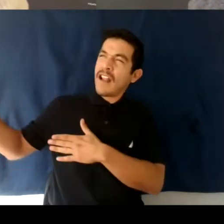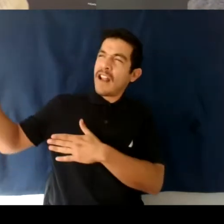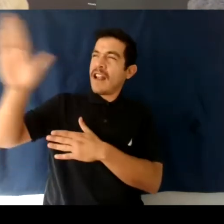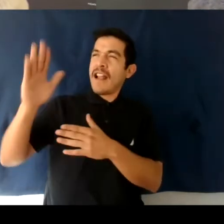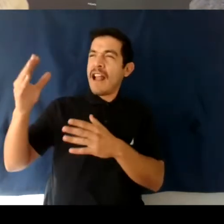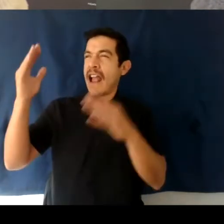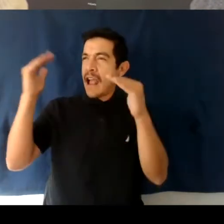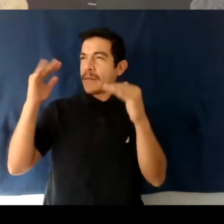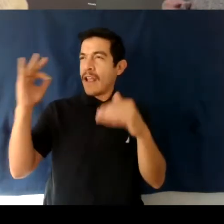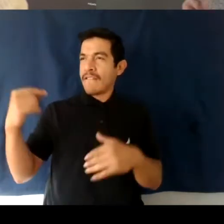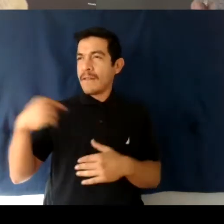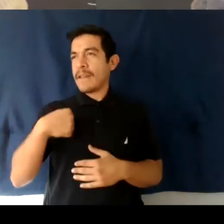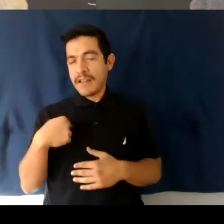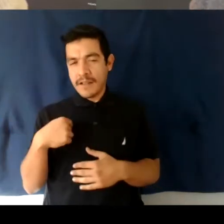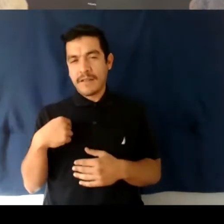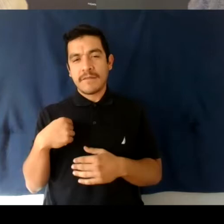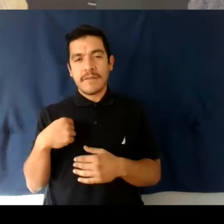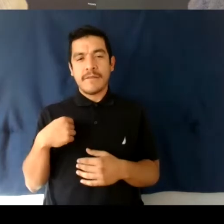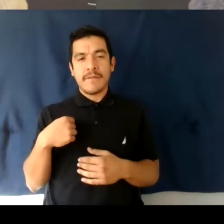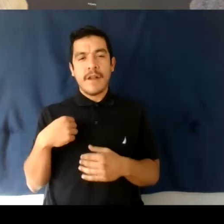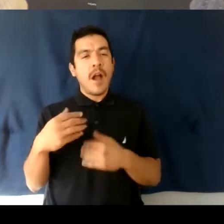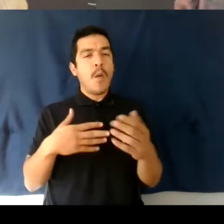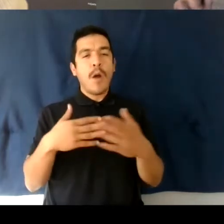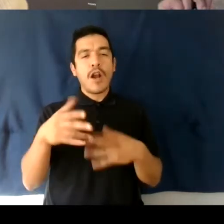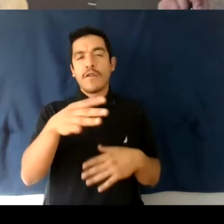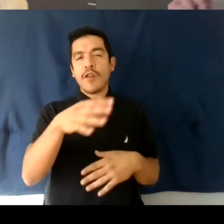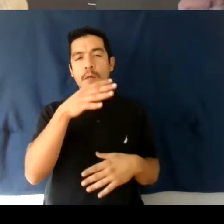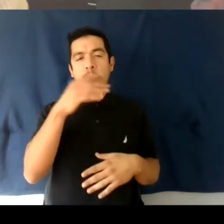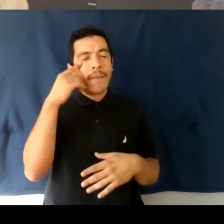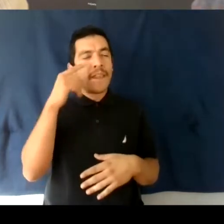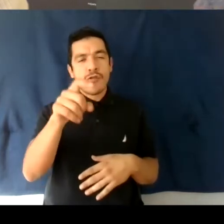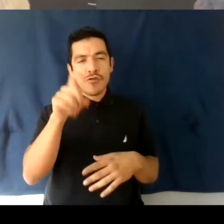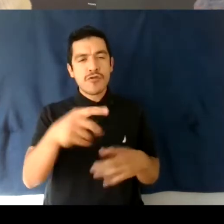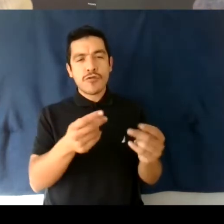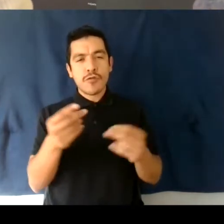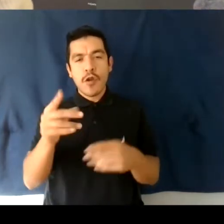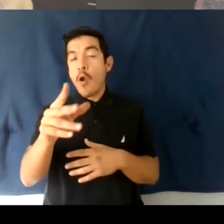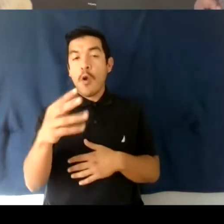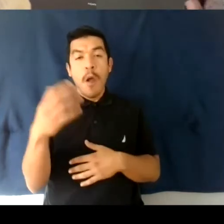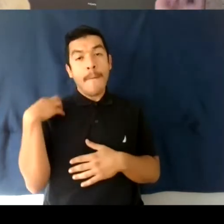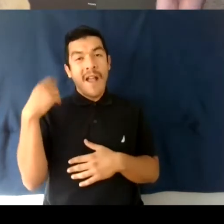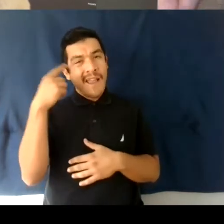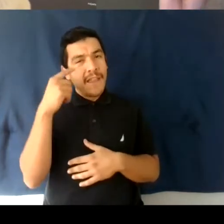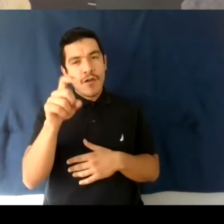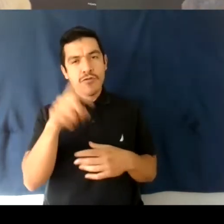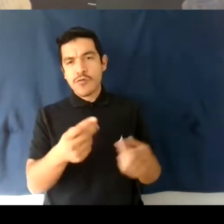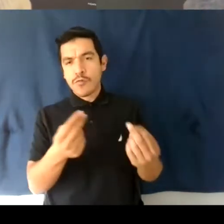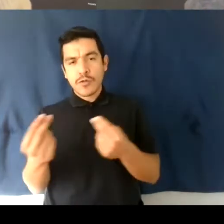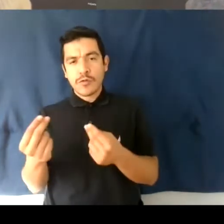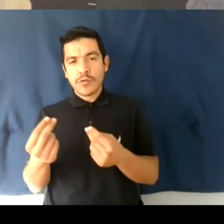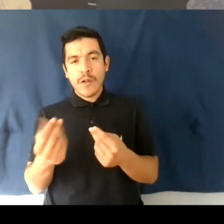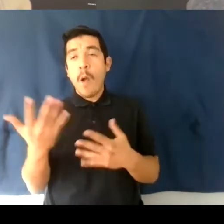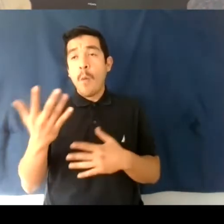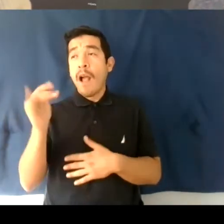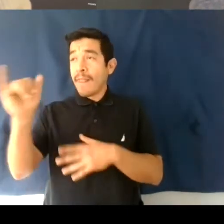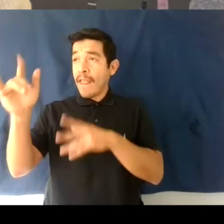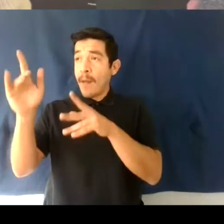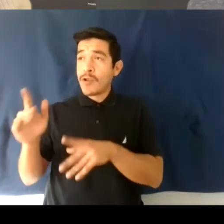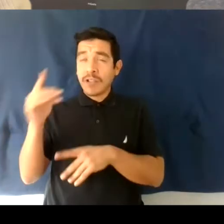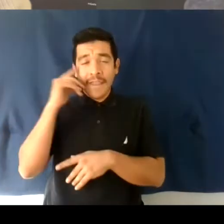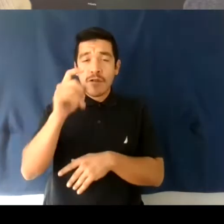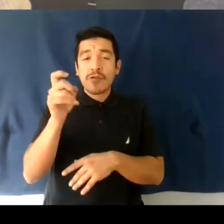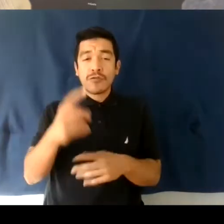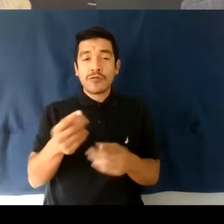on you, whatever your mom thinks you should be doing, what your boss thinks you should be doing, what this person thinks you should be